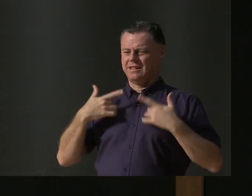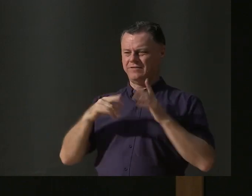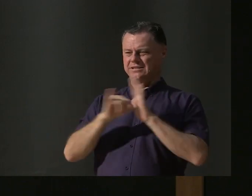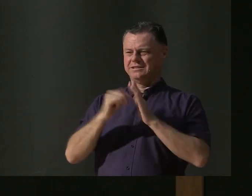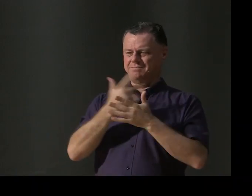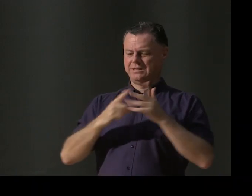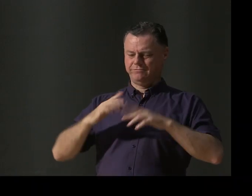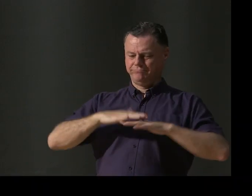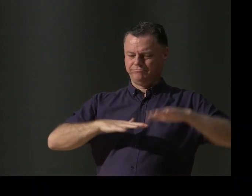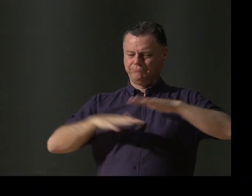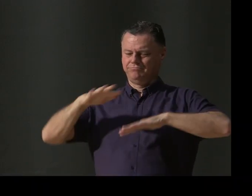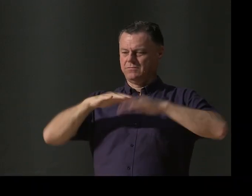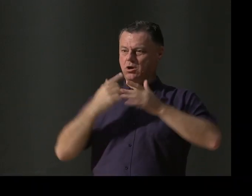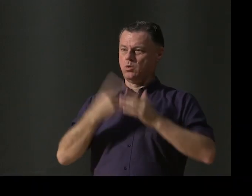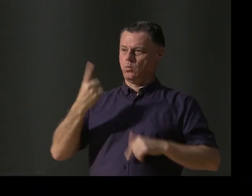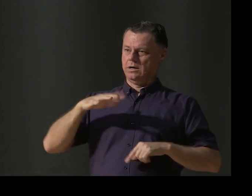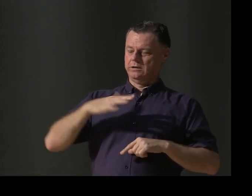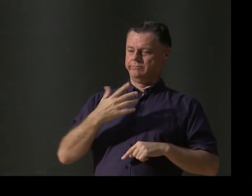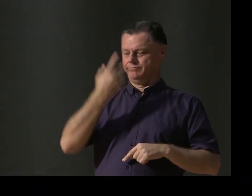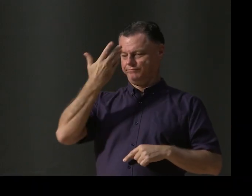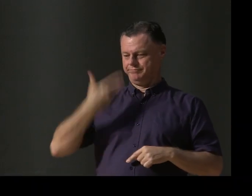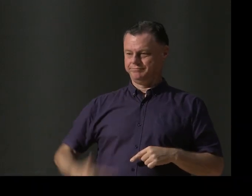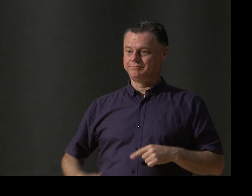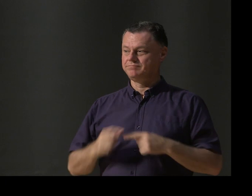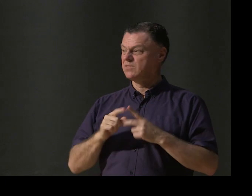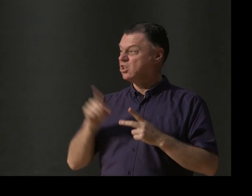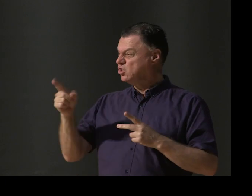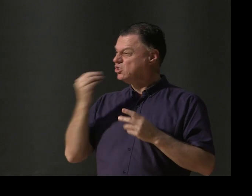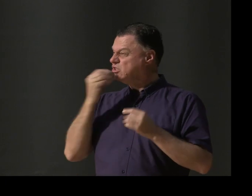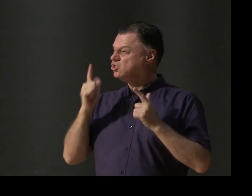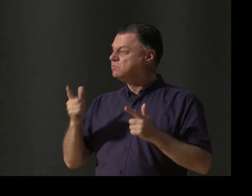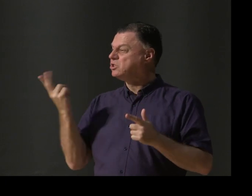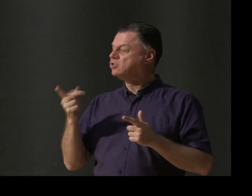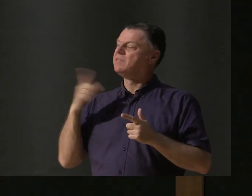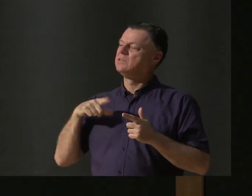Number 2, do you have diabetes because you ate too much sugar?